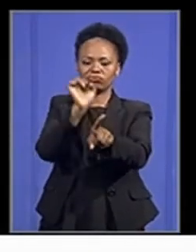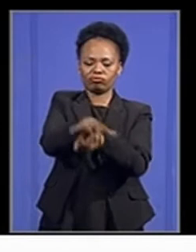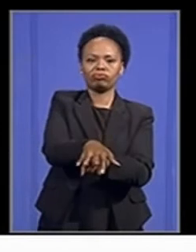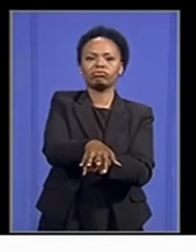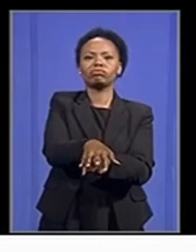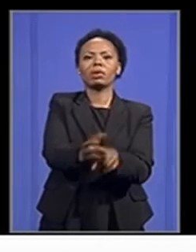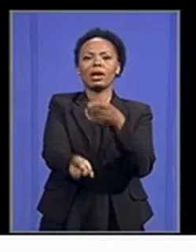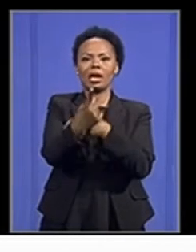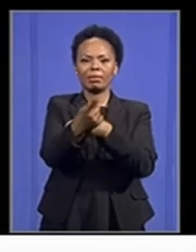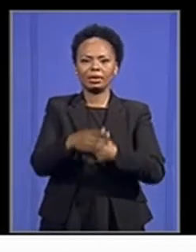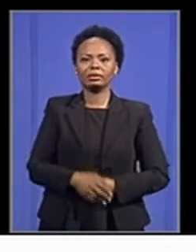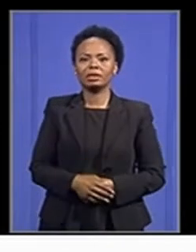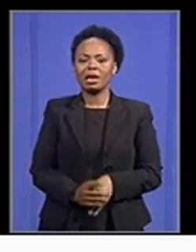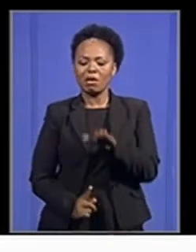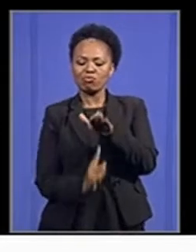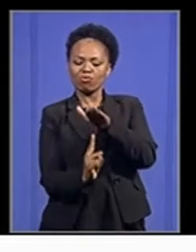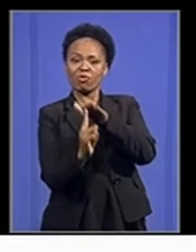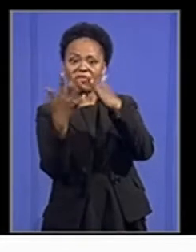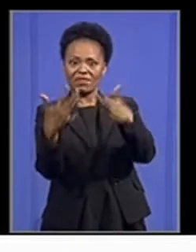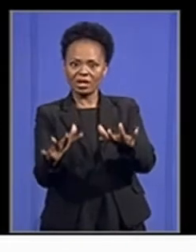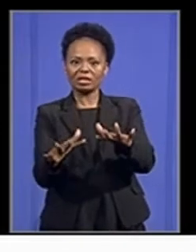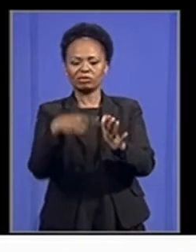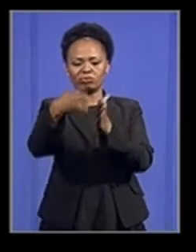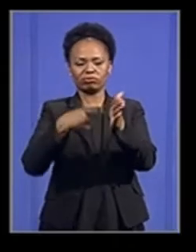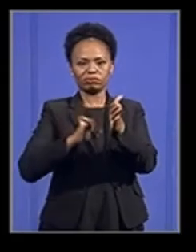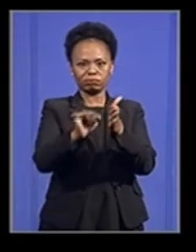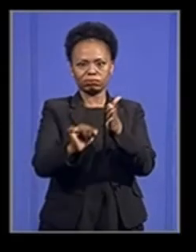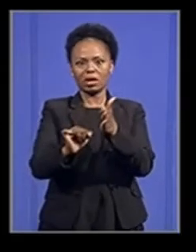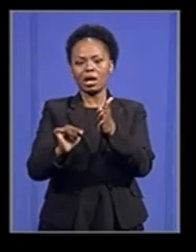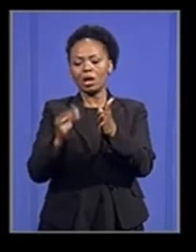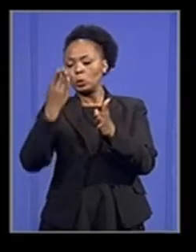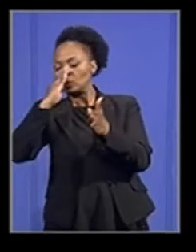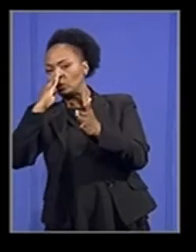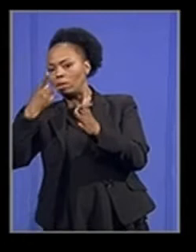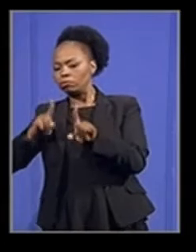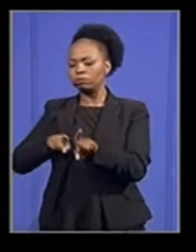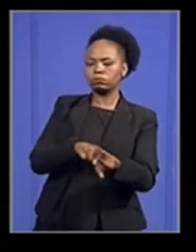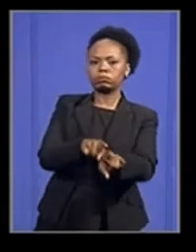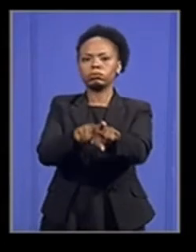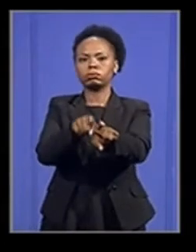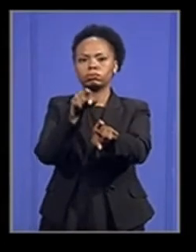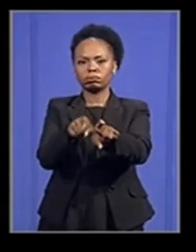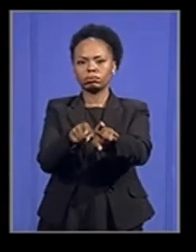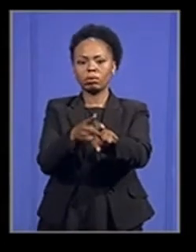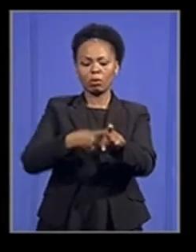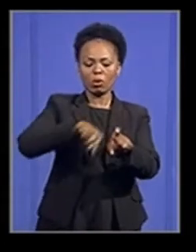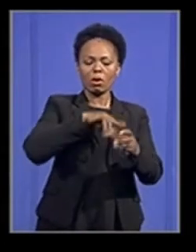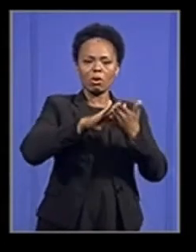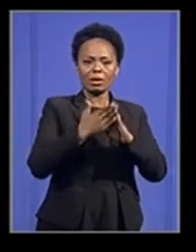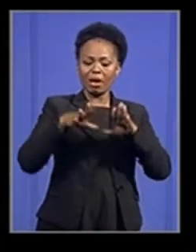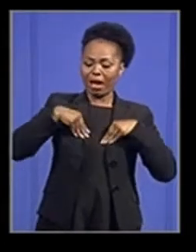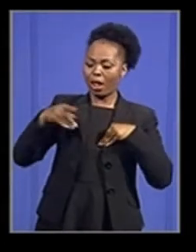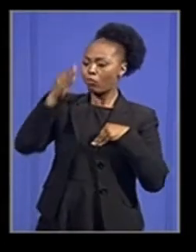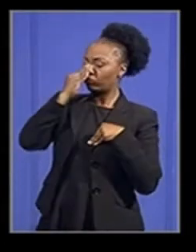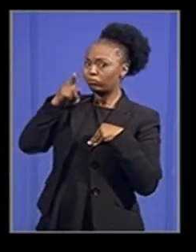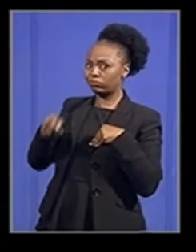followed by a vehicle after being spiked. As a community, we will not allow these criminals to impede on our freedom, and will work